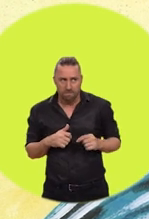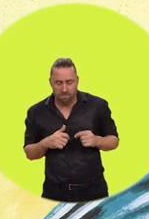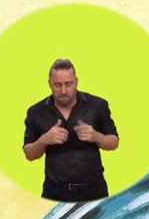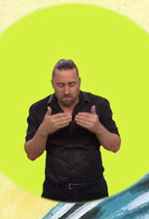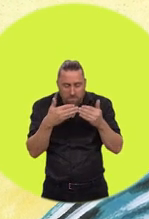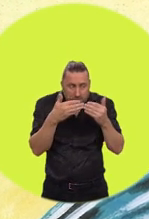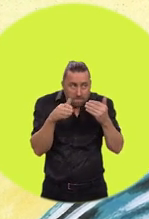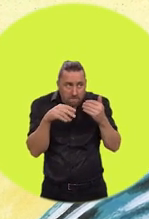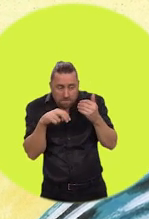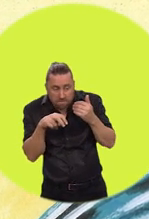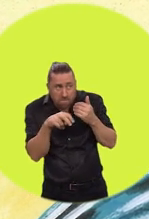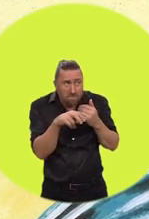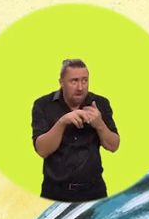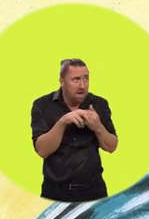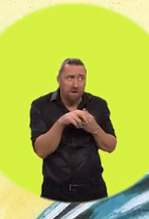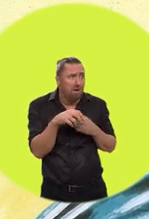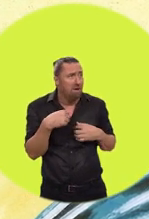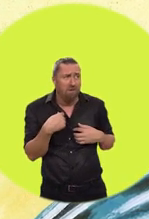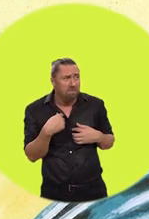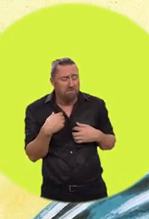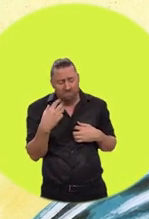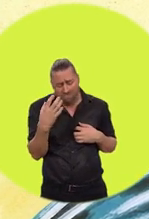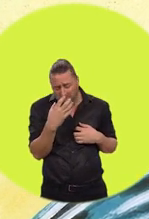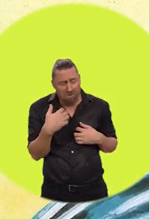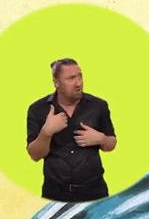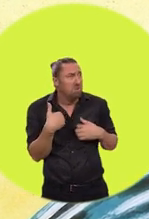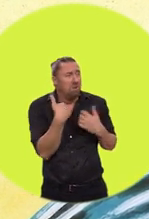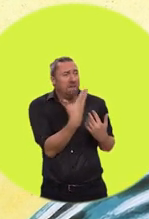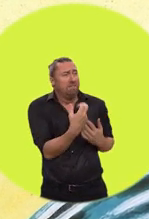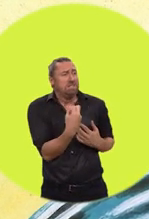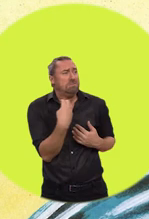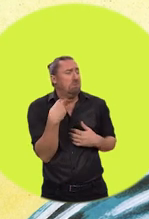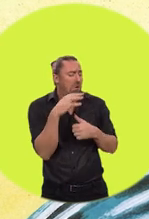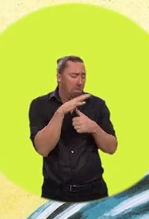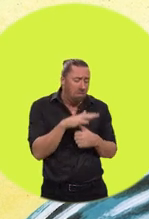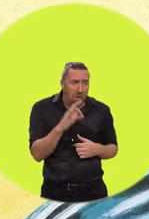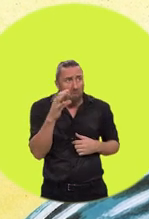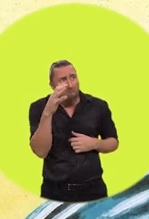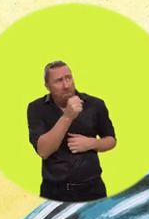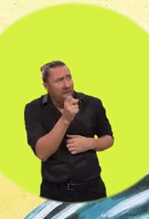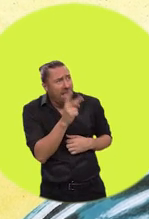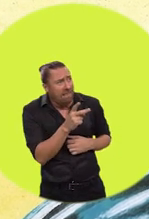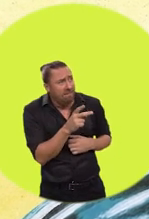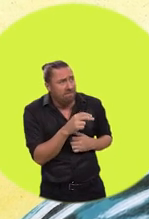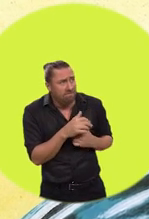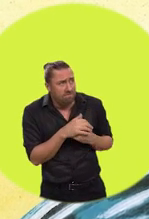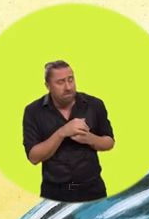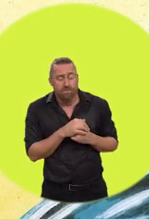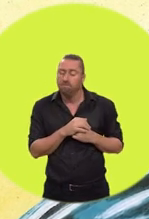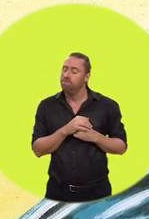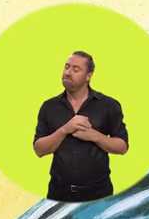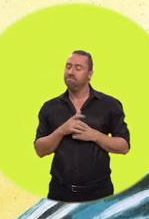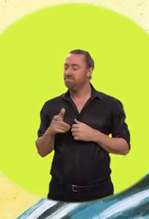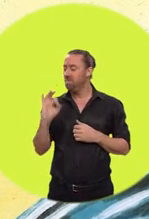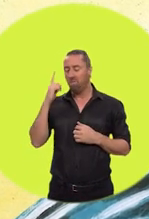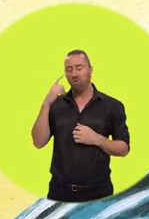outside. Mate, I'm scared I'll let you down again, twitched Glitch. It's good that you're scared,